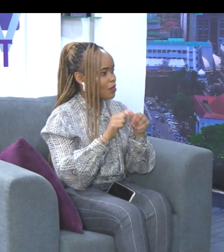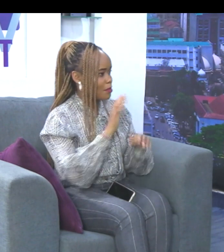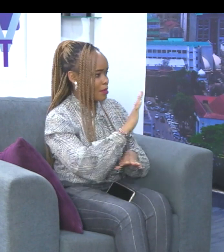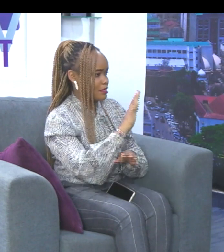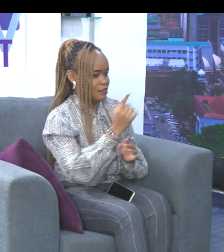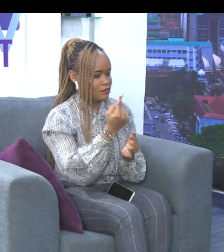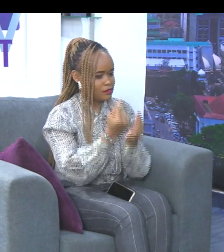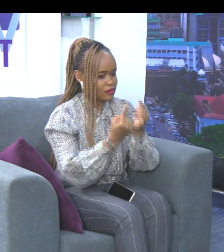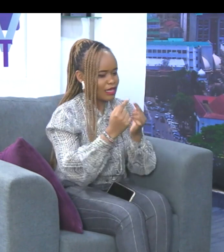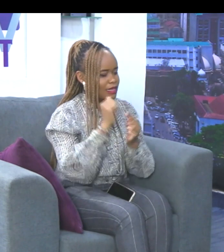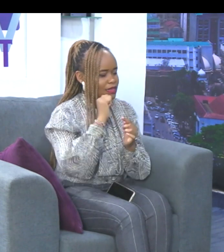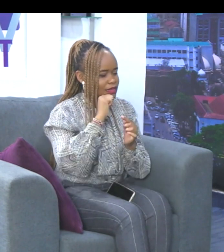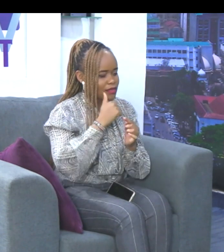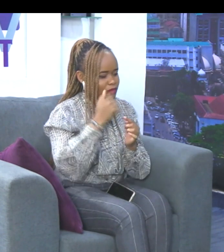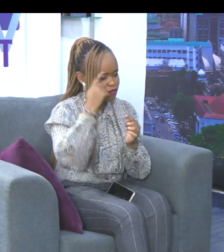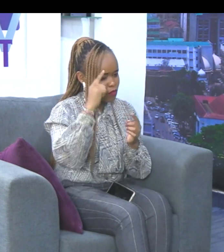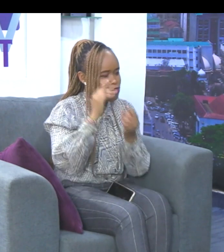But tell us about